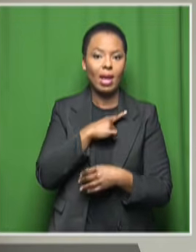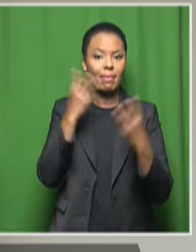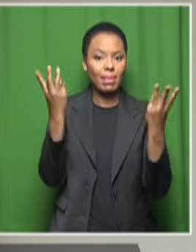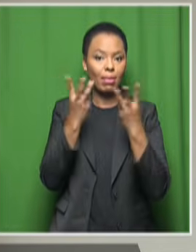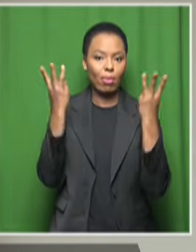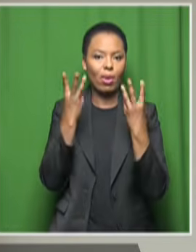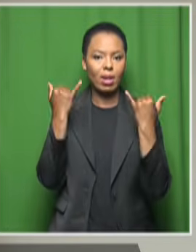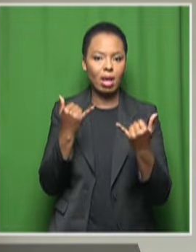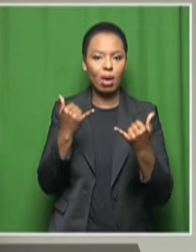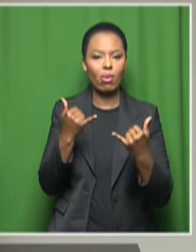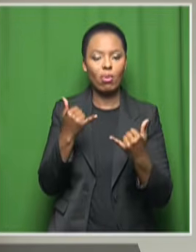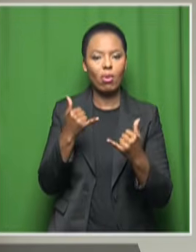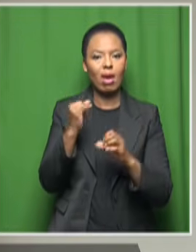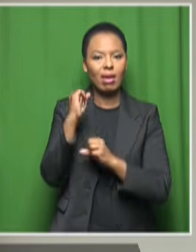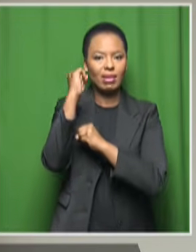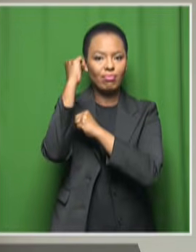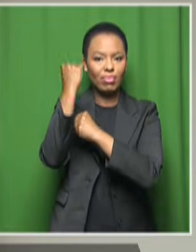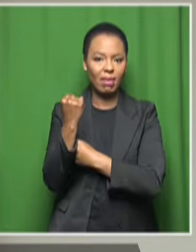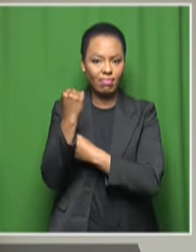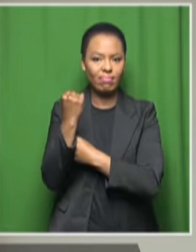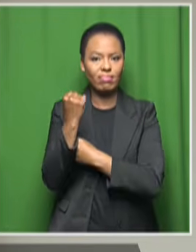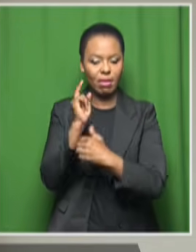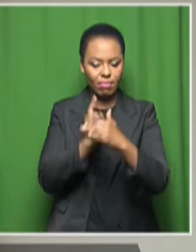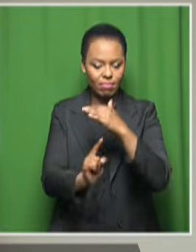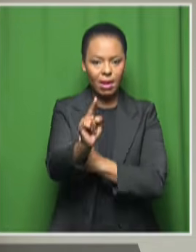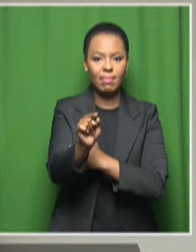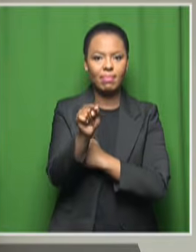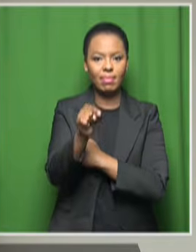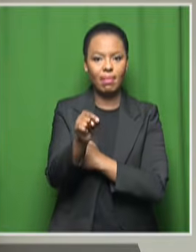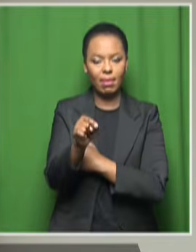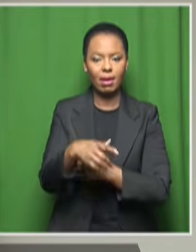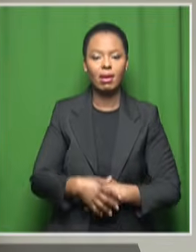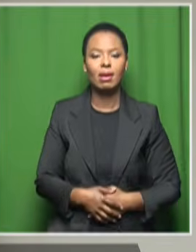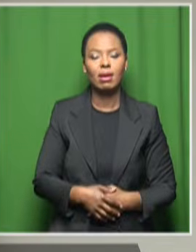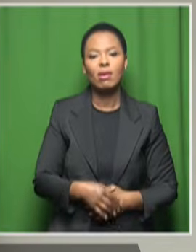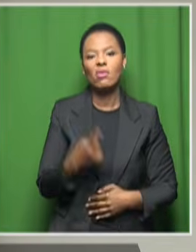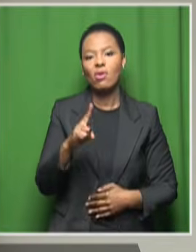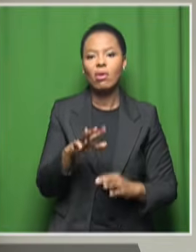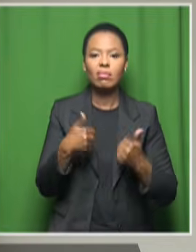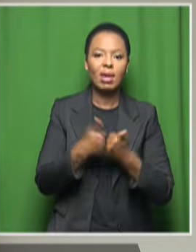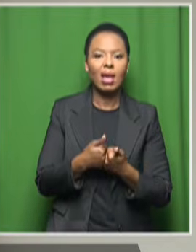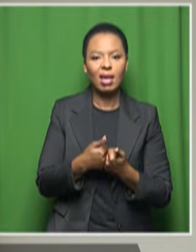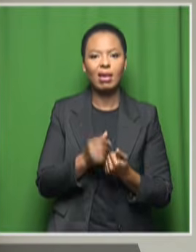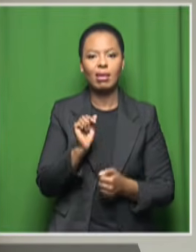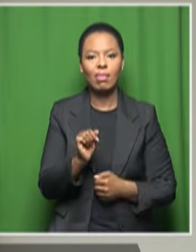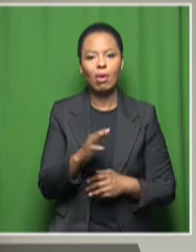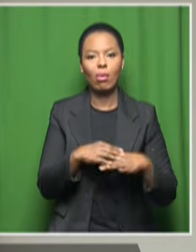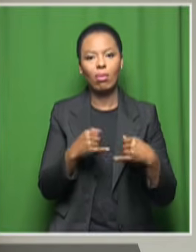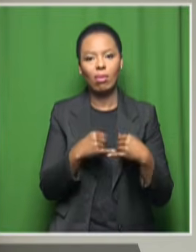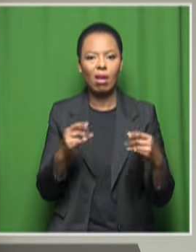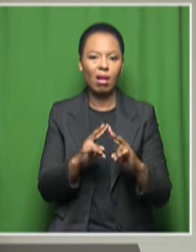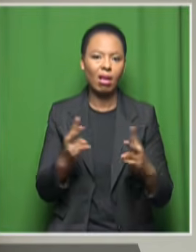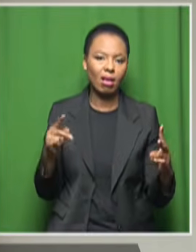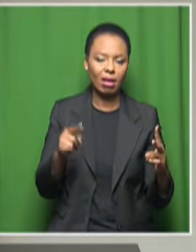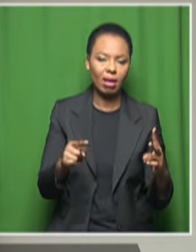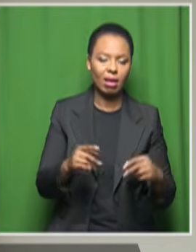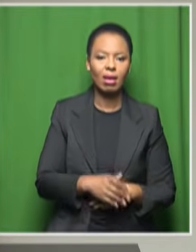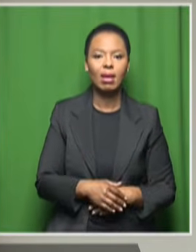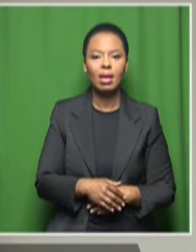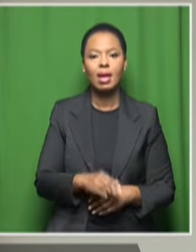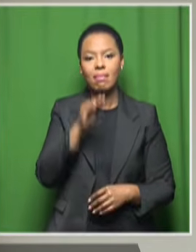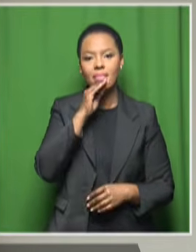will gamble. And that itself requires quite a lot of social awareness and education and